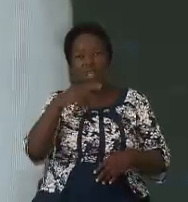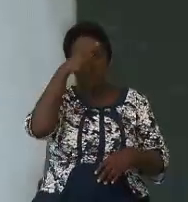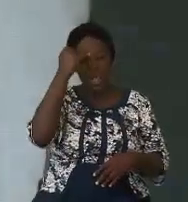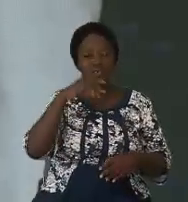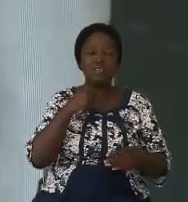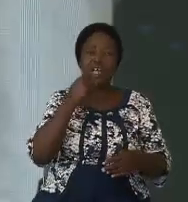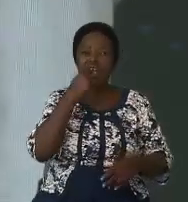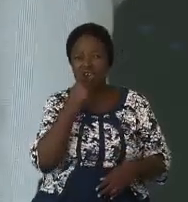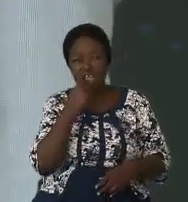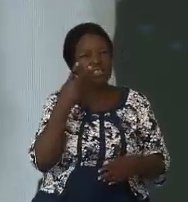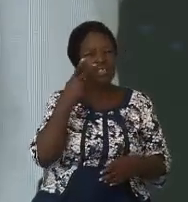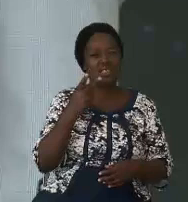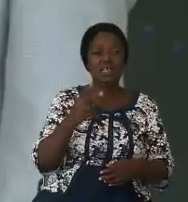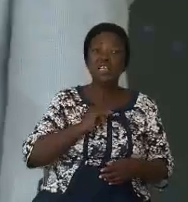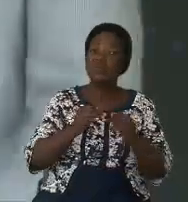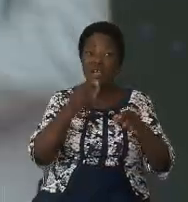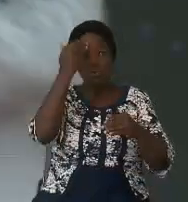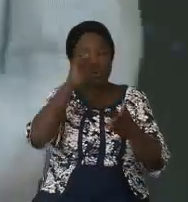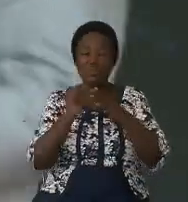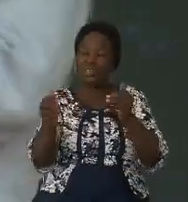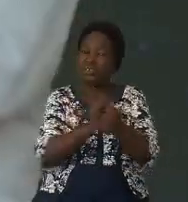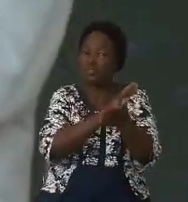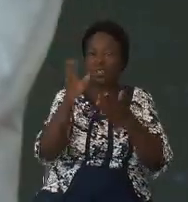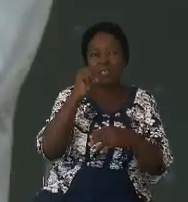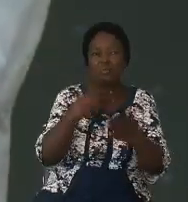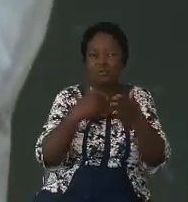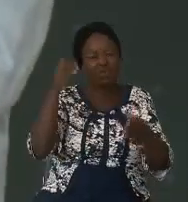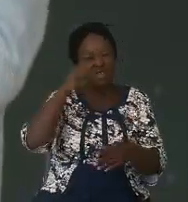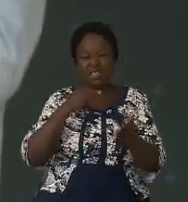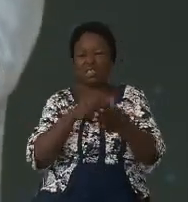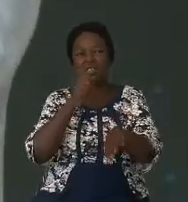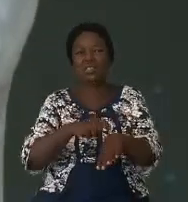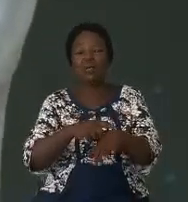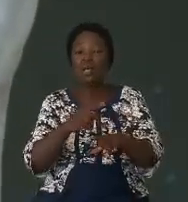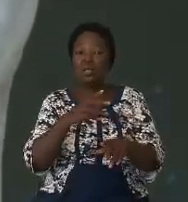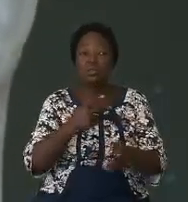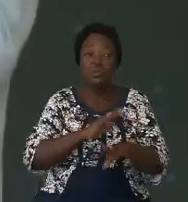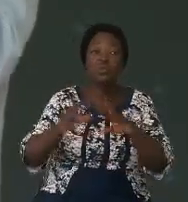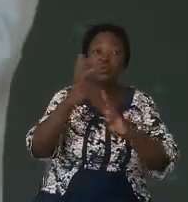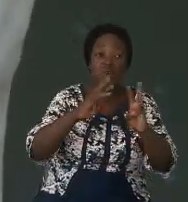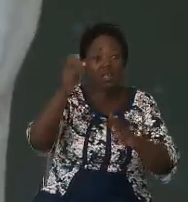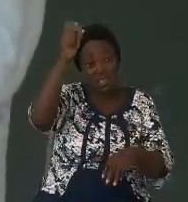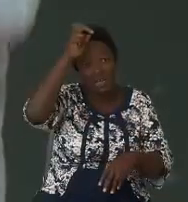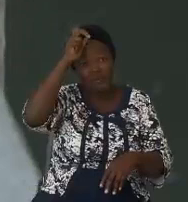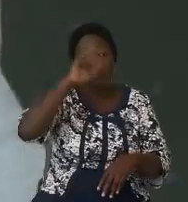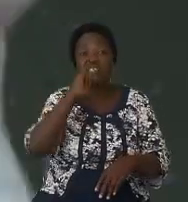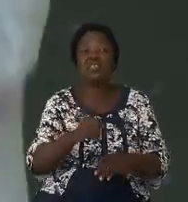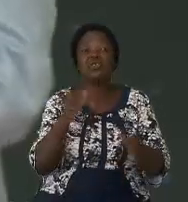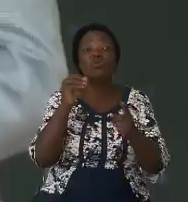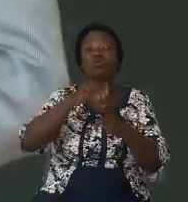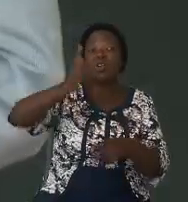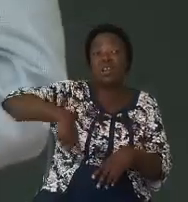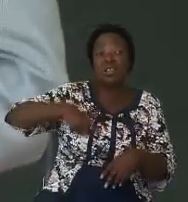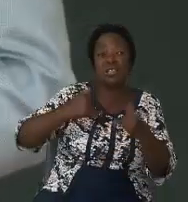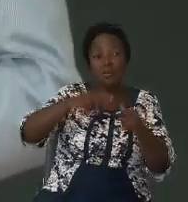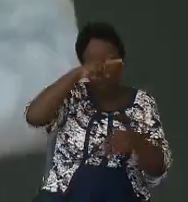known, I would have killed him before he changed his mind. Satan, it is too late now. This